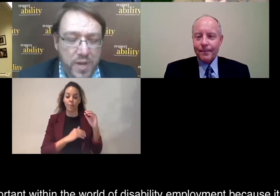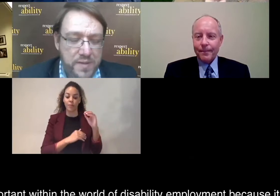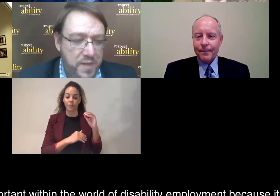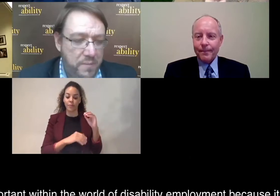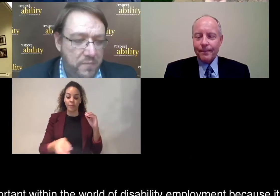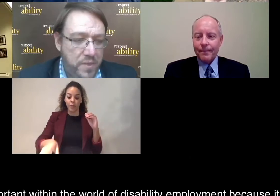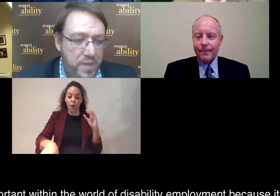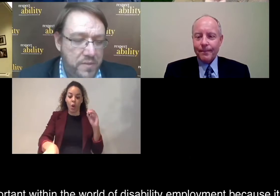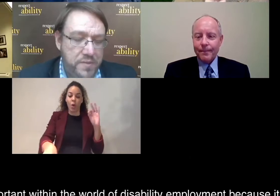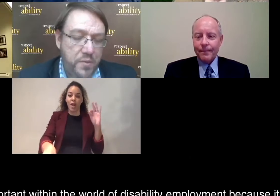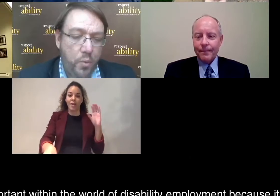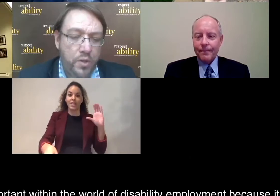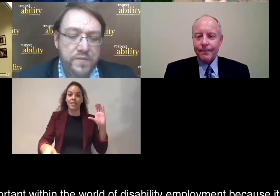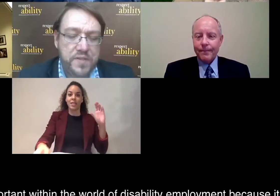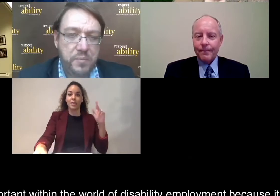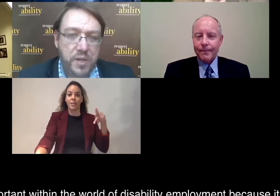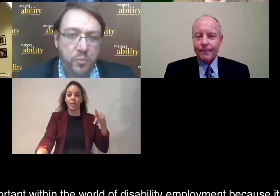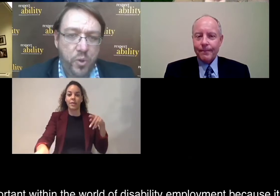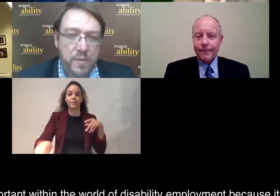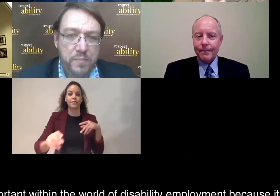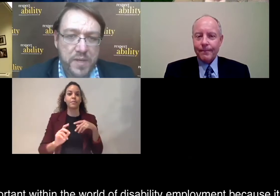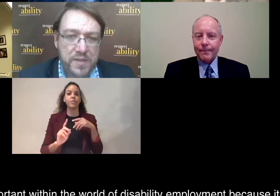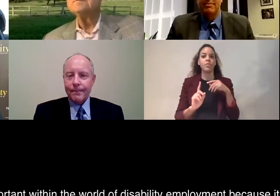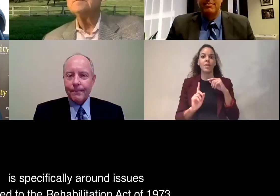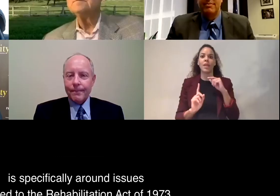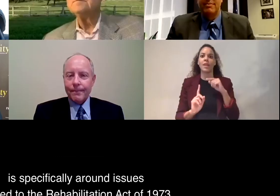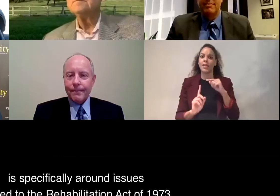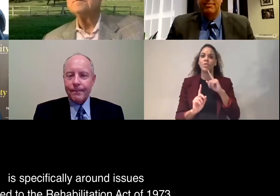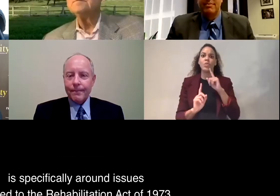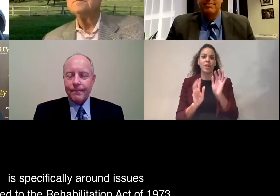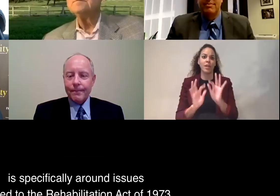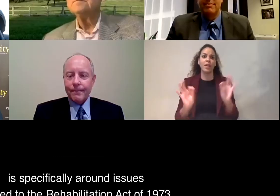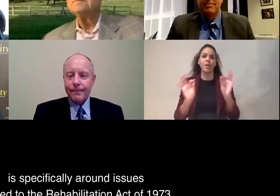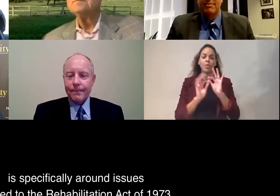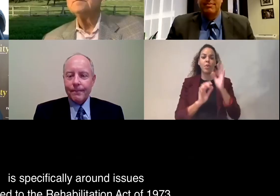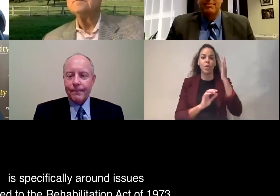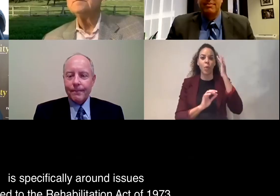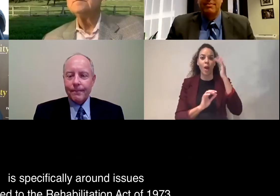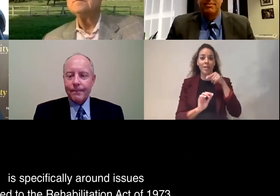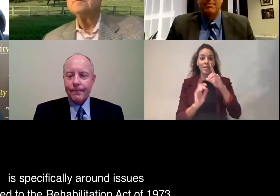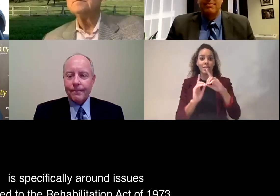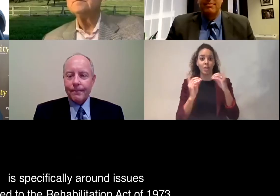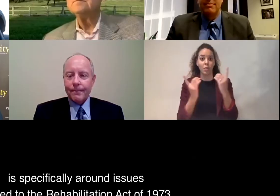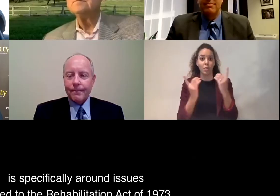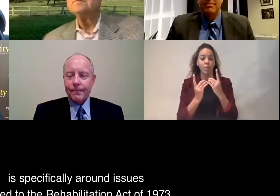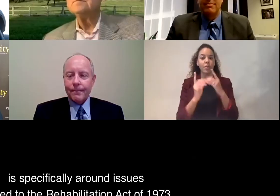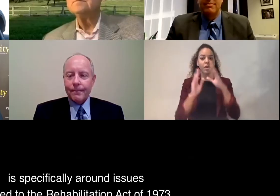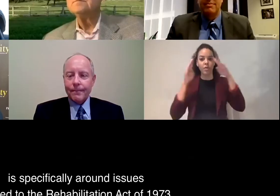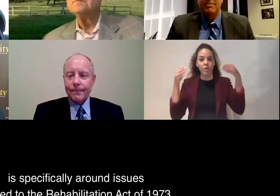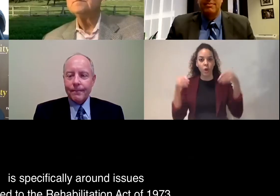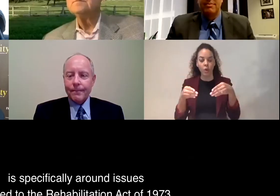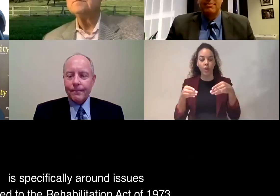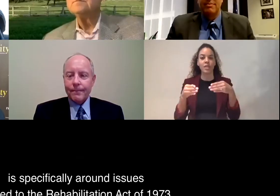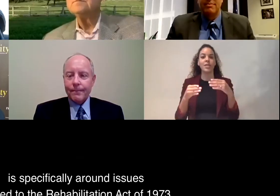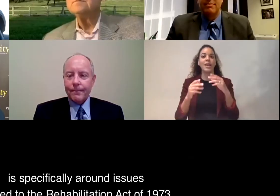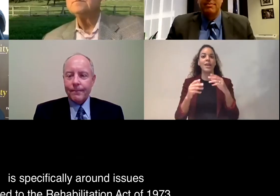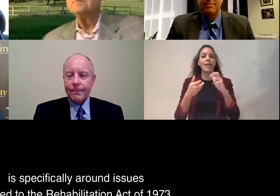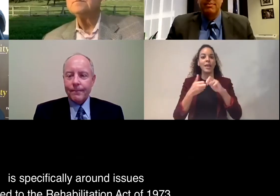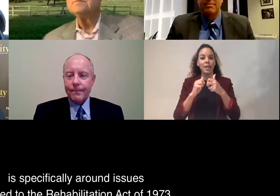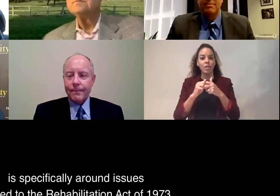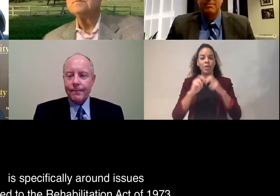important for the world of disability employment because it is specifically around issues related to the Rehabilitation Act